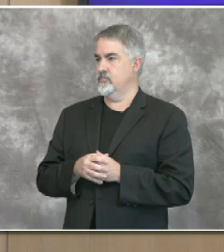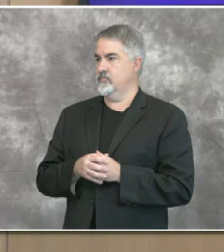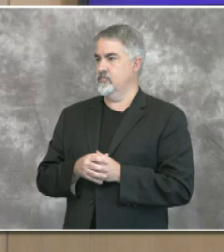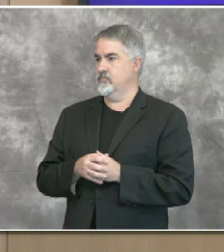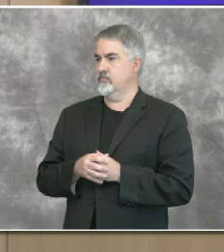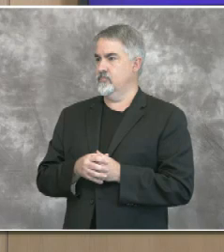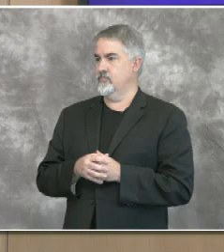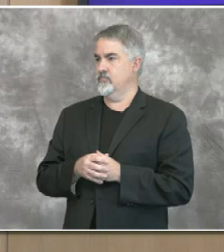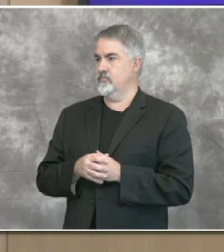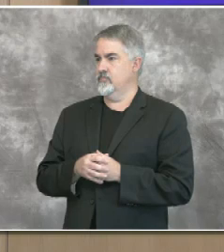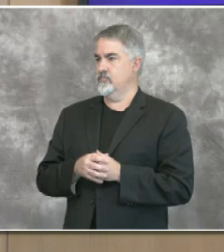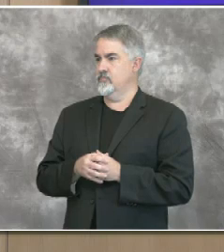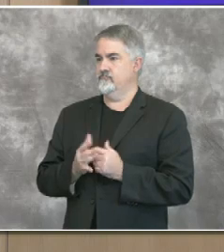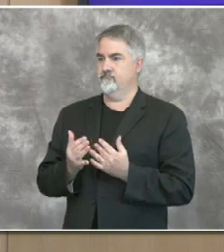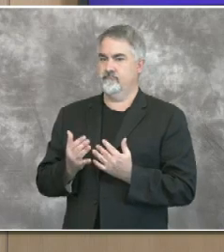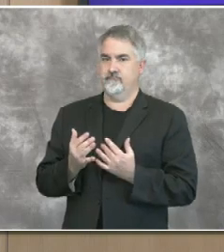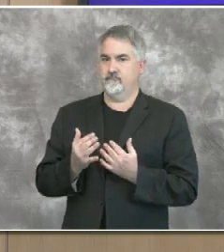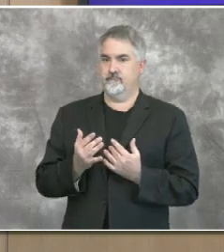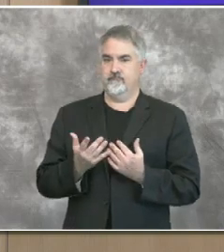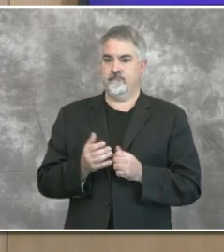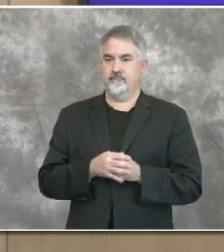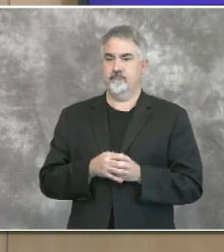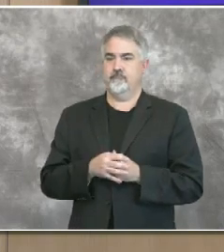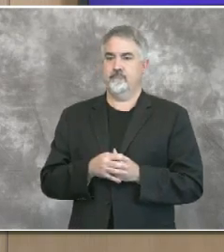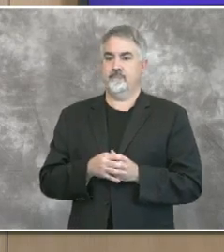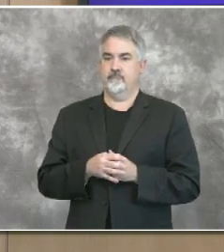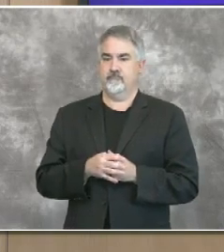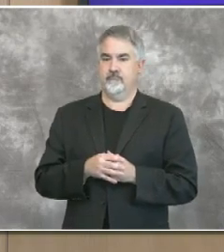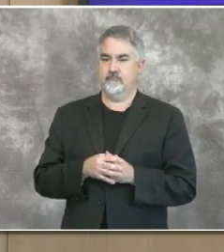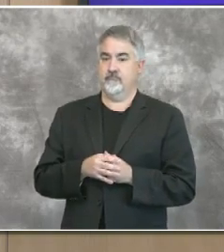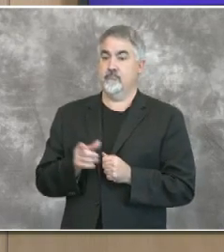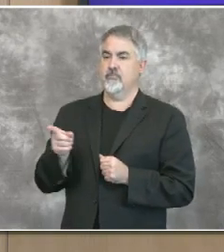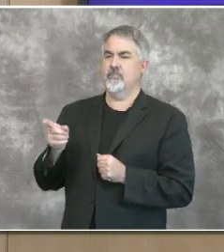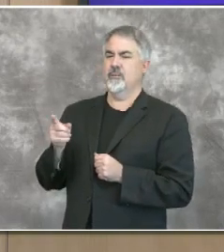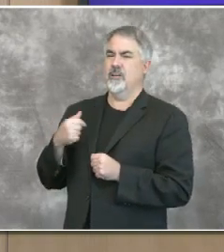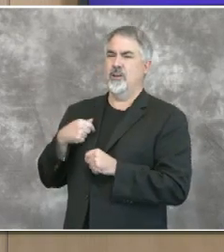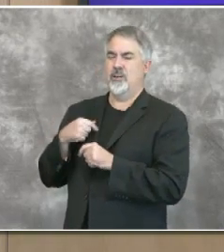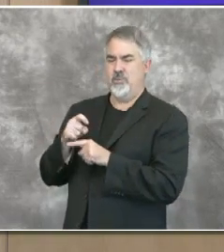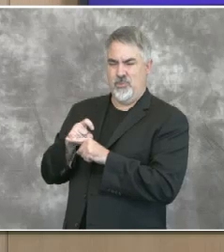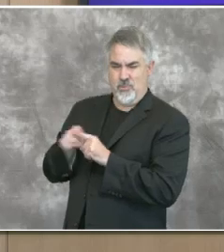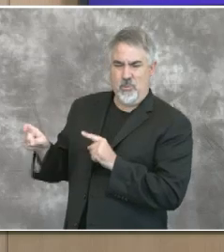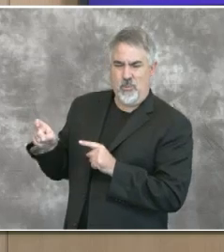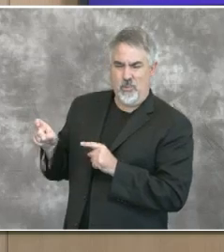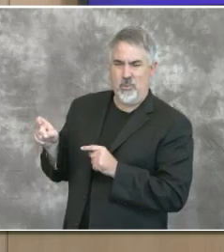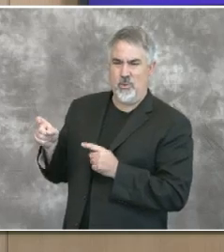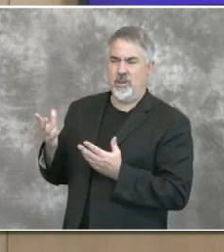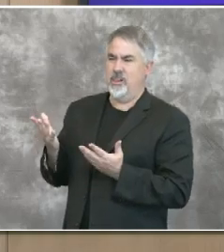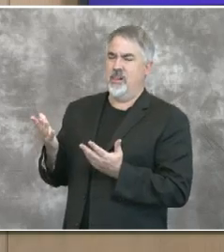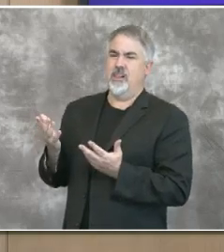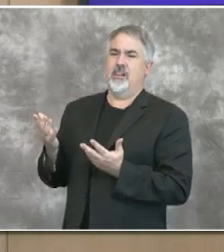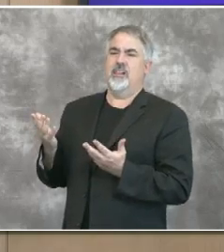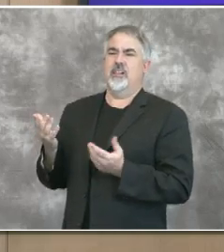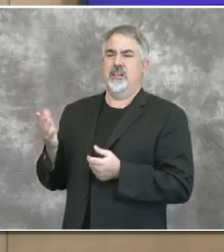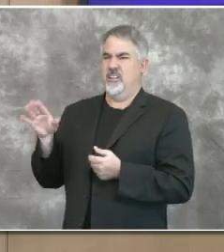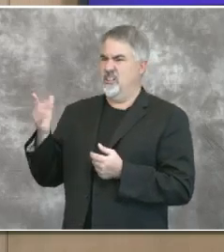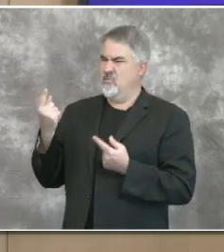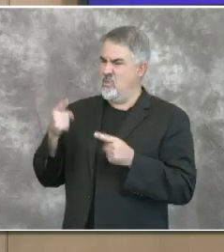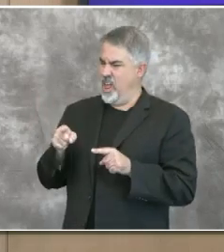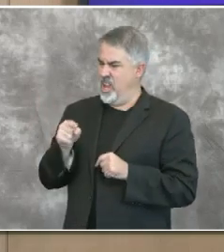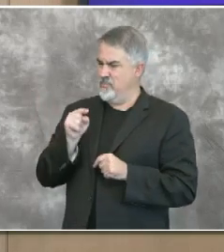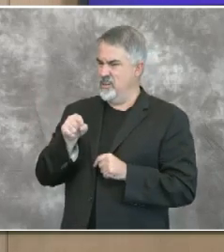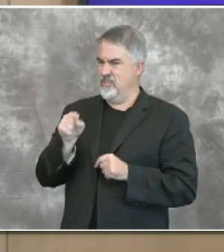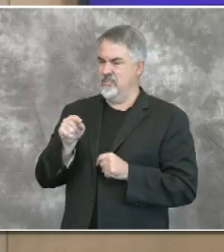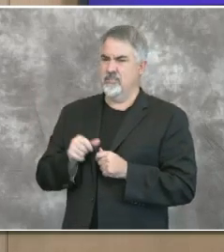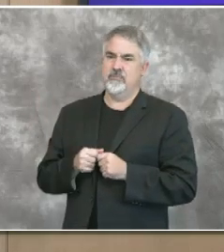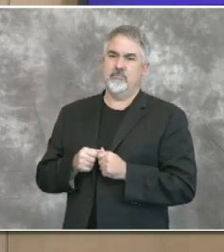Hi, my name is Alexis. I'm with NBC 7. I'm calling with a question about what would happen to the curve if